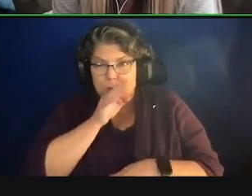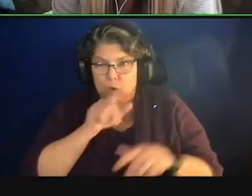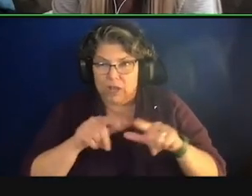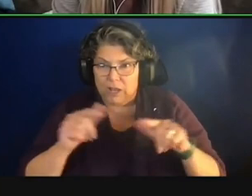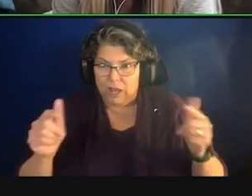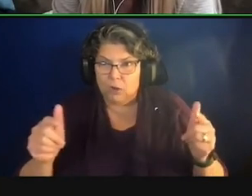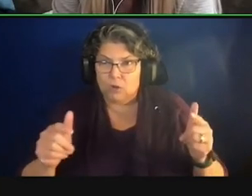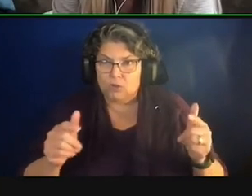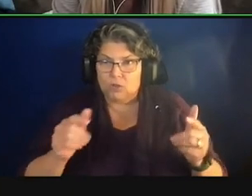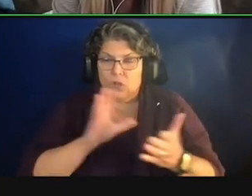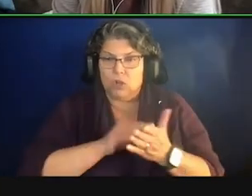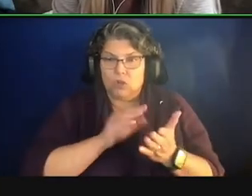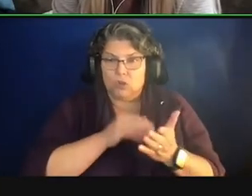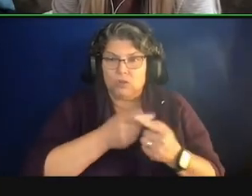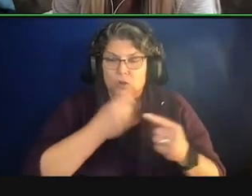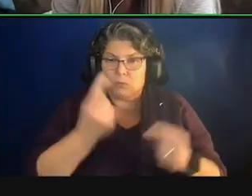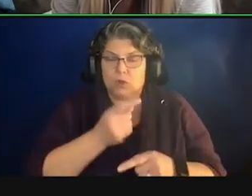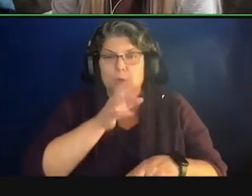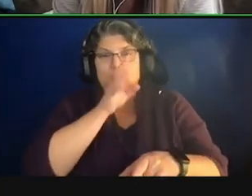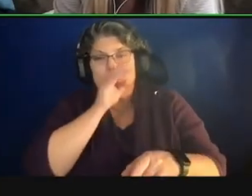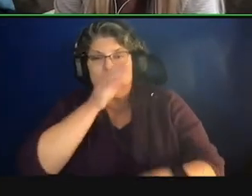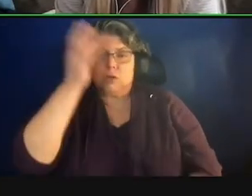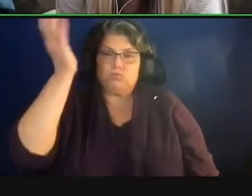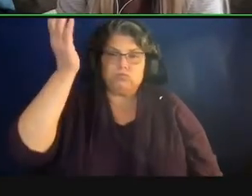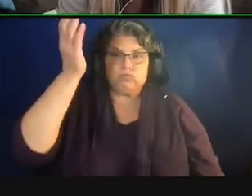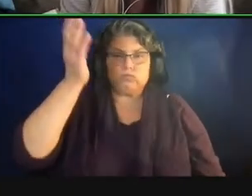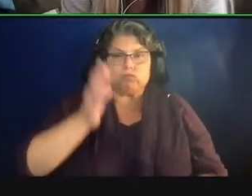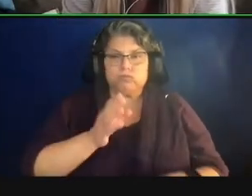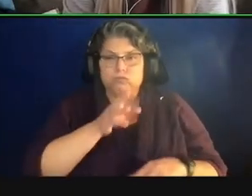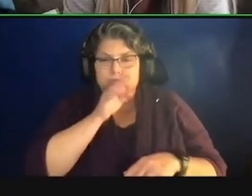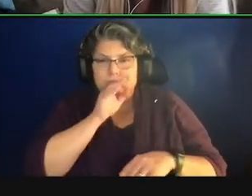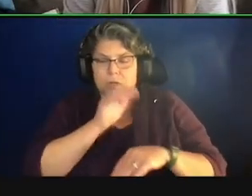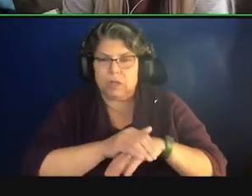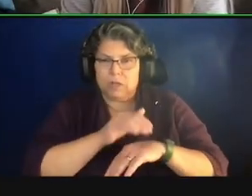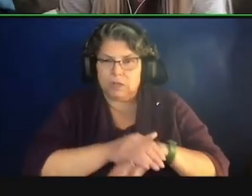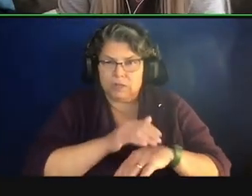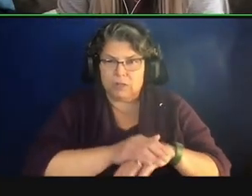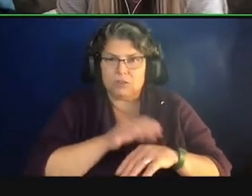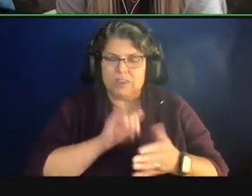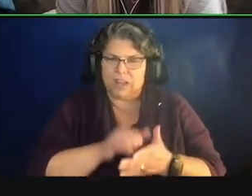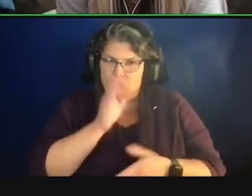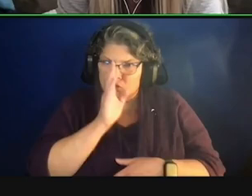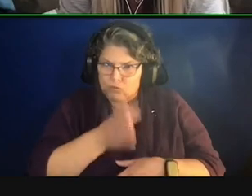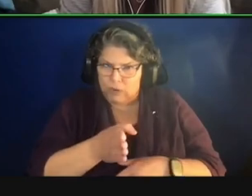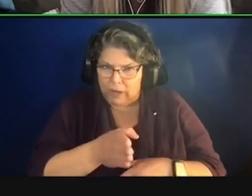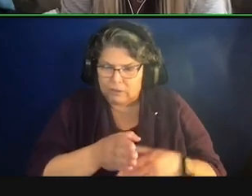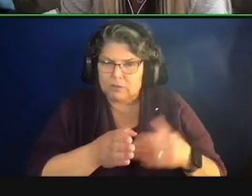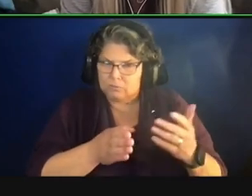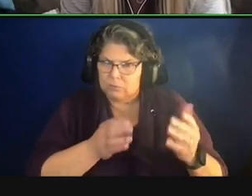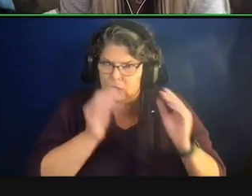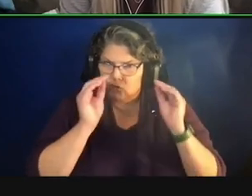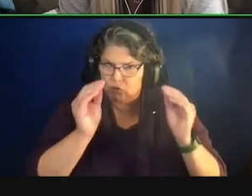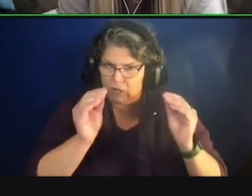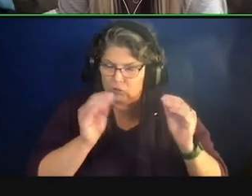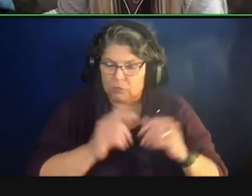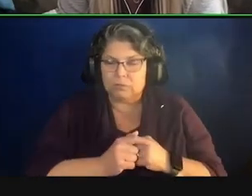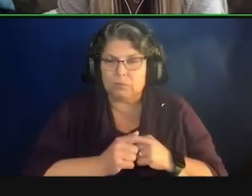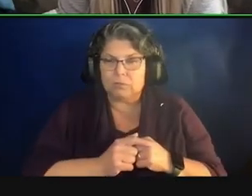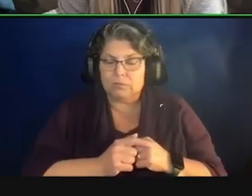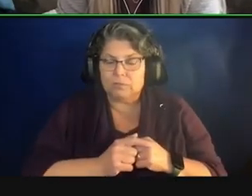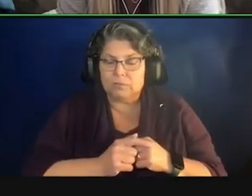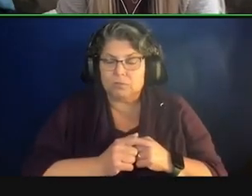from someone who is speaking in English is receiving direct instruction. A student who is in